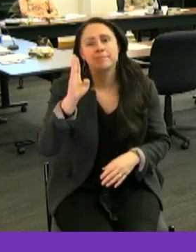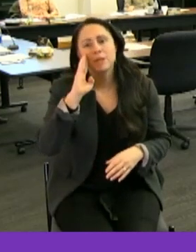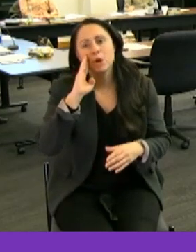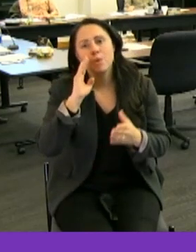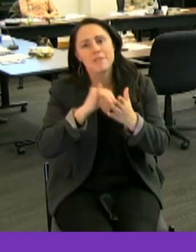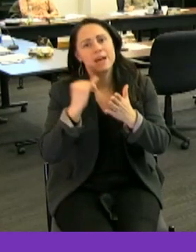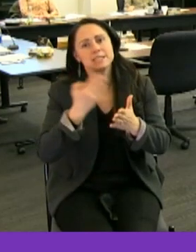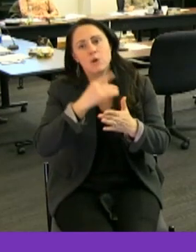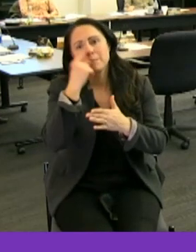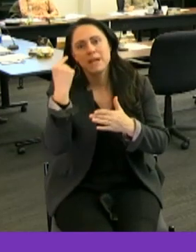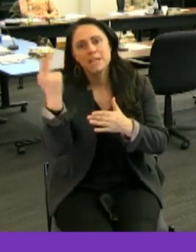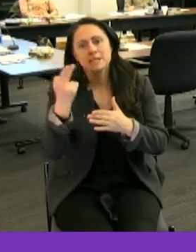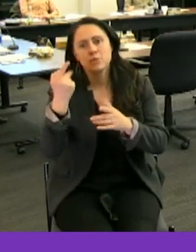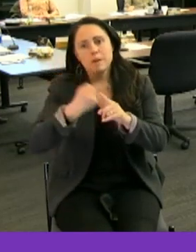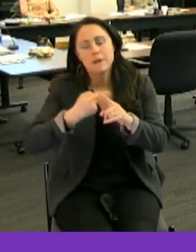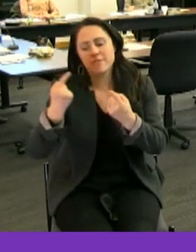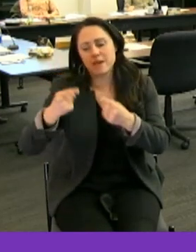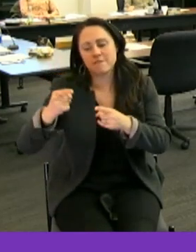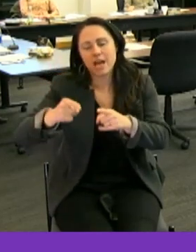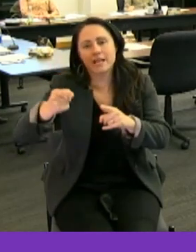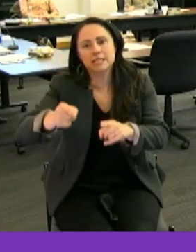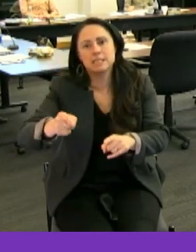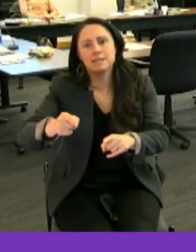that's our Black History Month events.